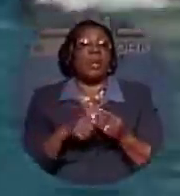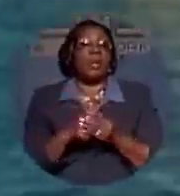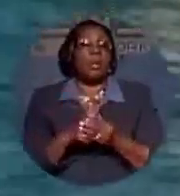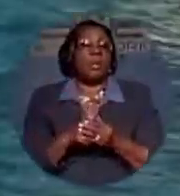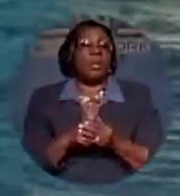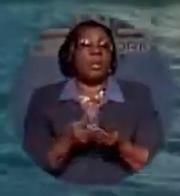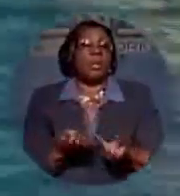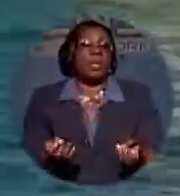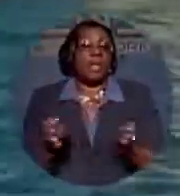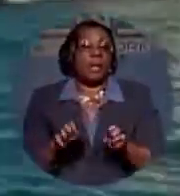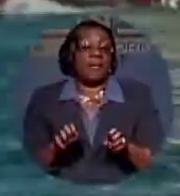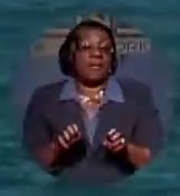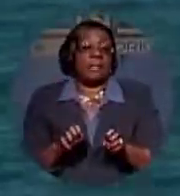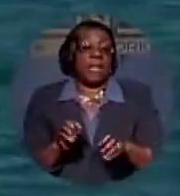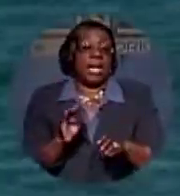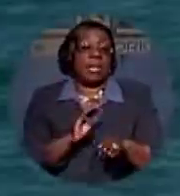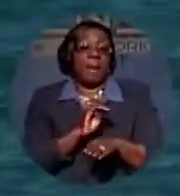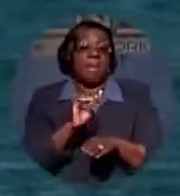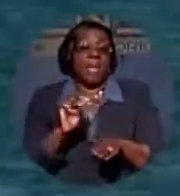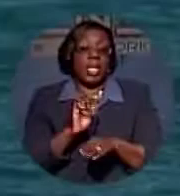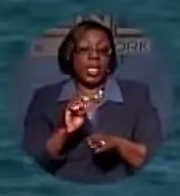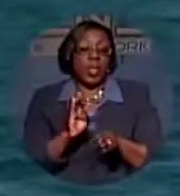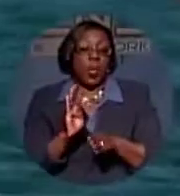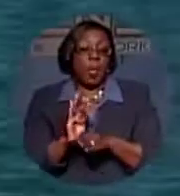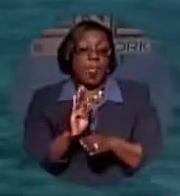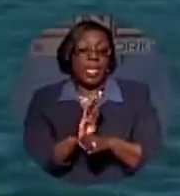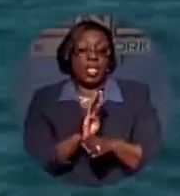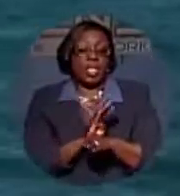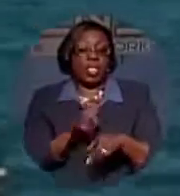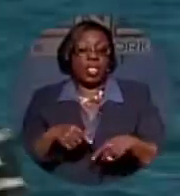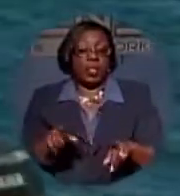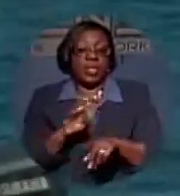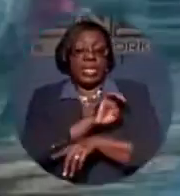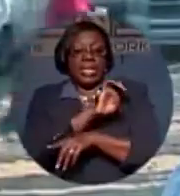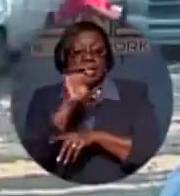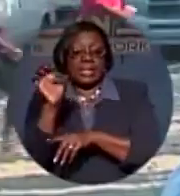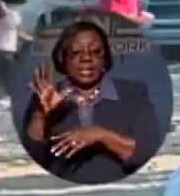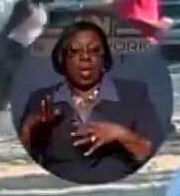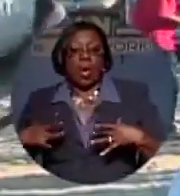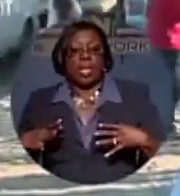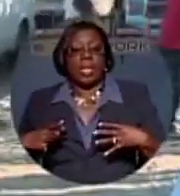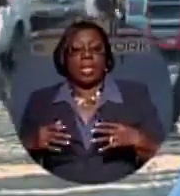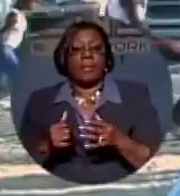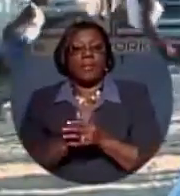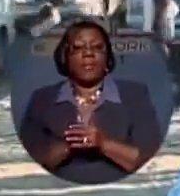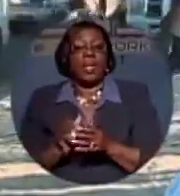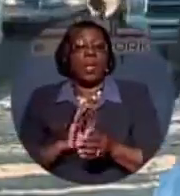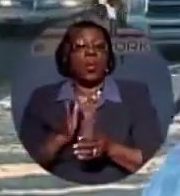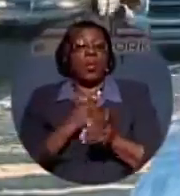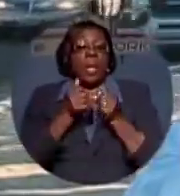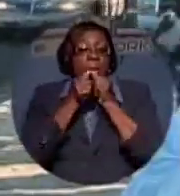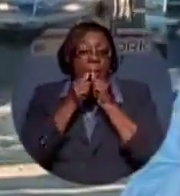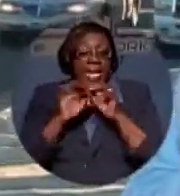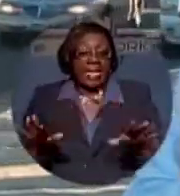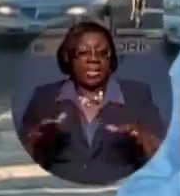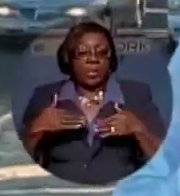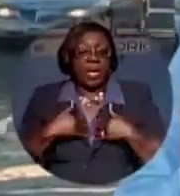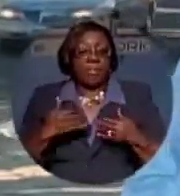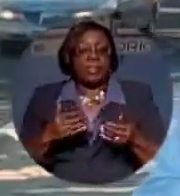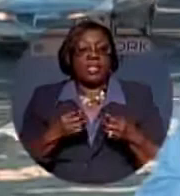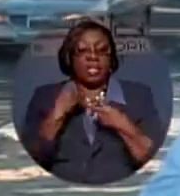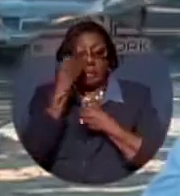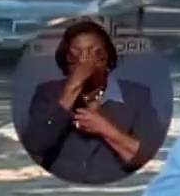this held at Mon.April during the Easter holiday weekend. We know that we're blessed to have such a beautiful